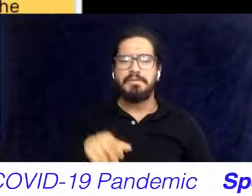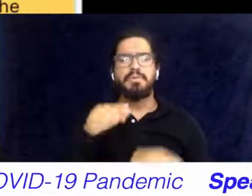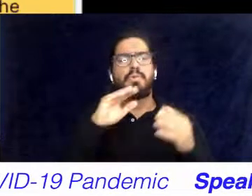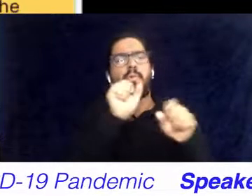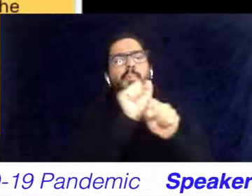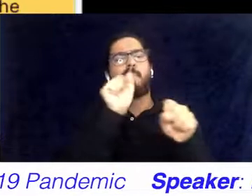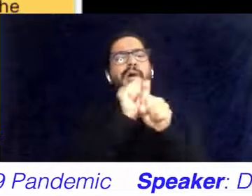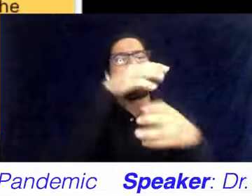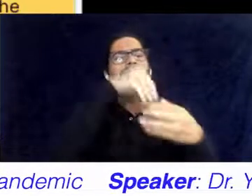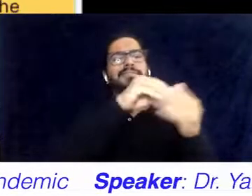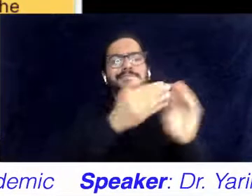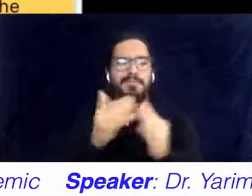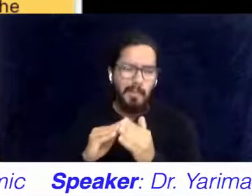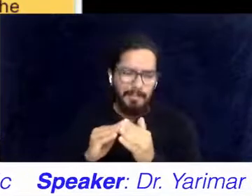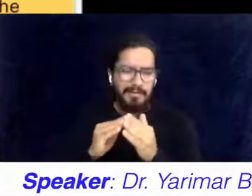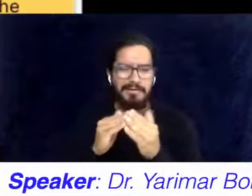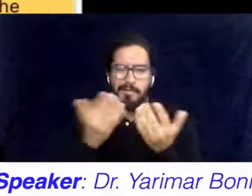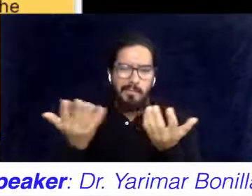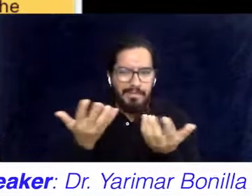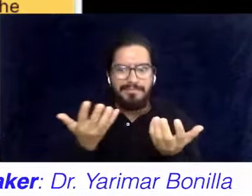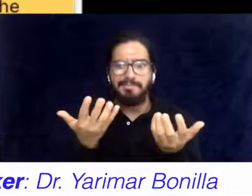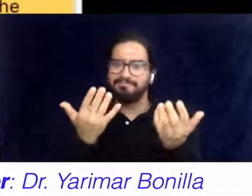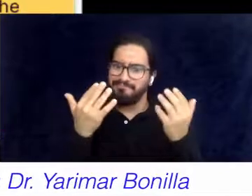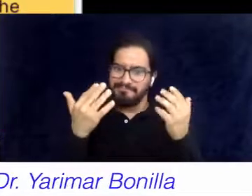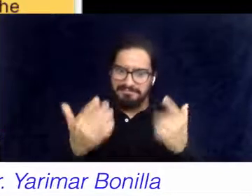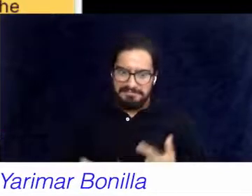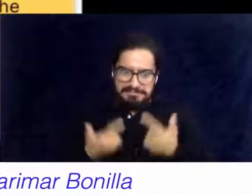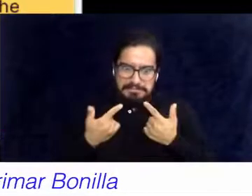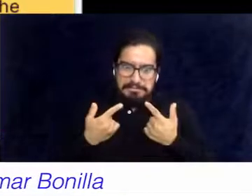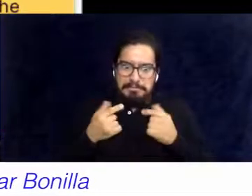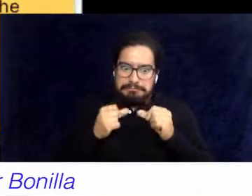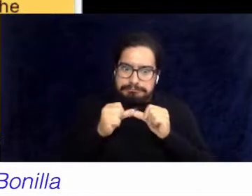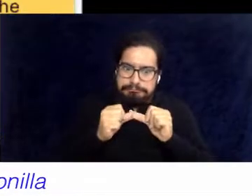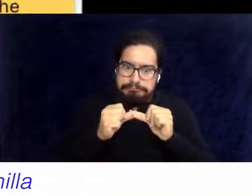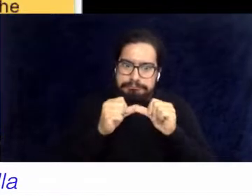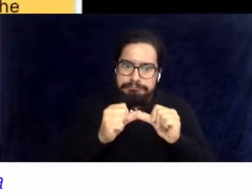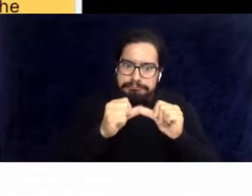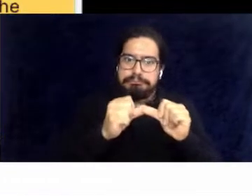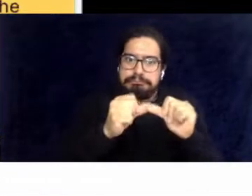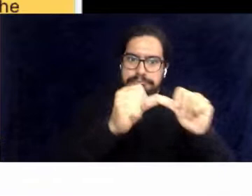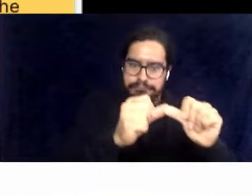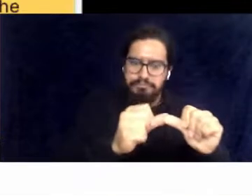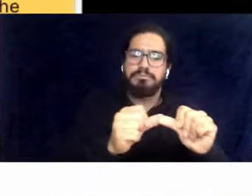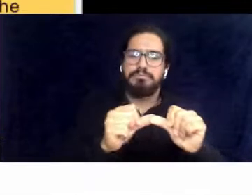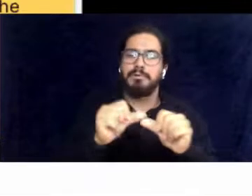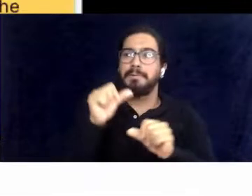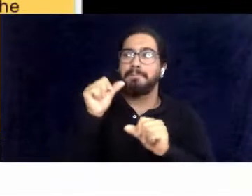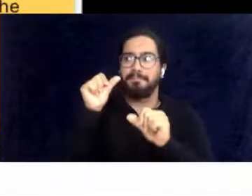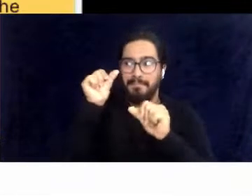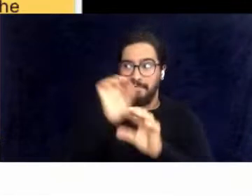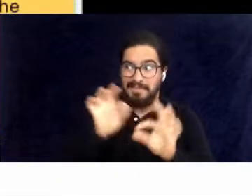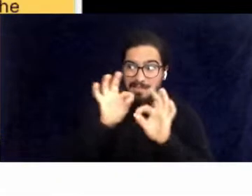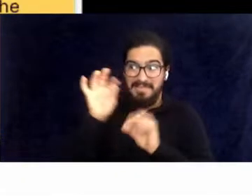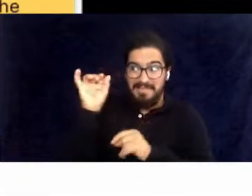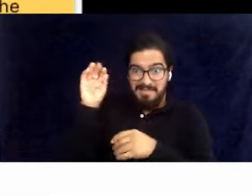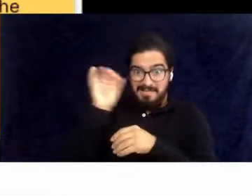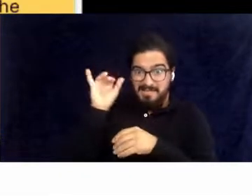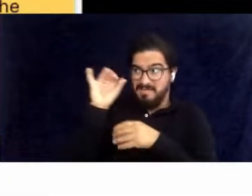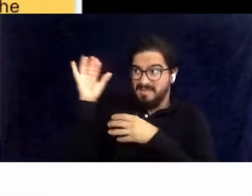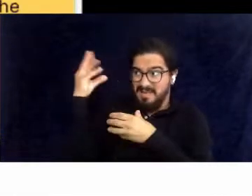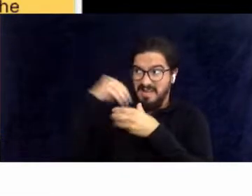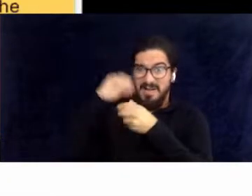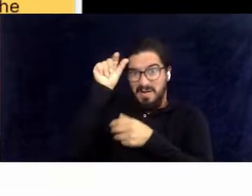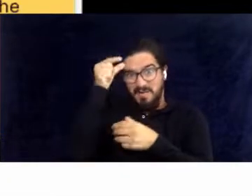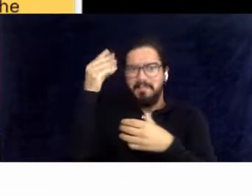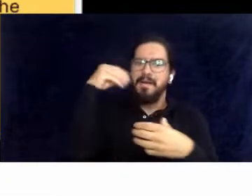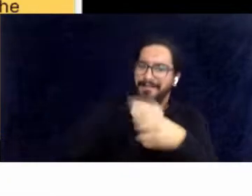keep us afloat, but we have to make sure how to do that in a way that doesn't let the central government off the hook. And so that would be my last